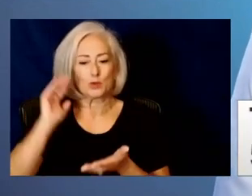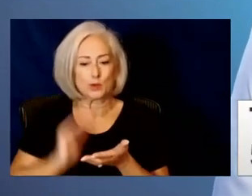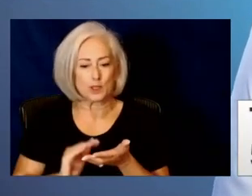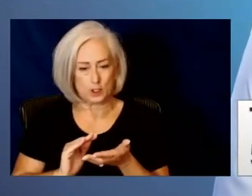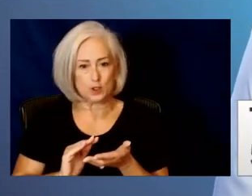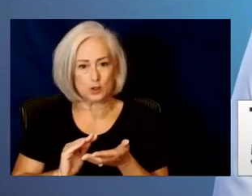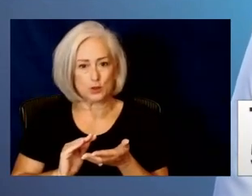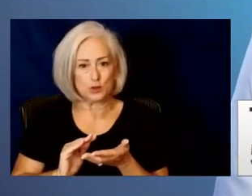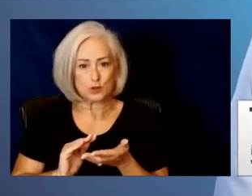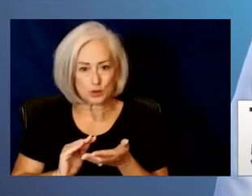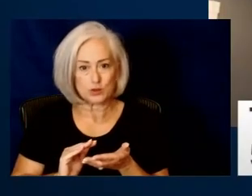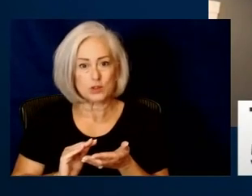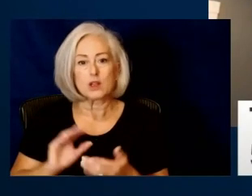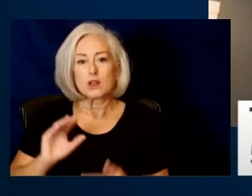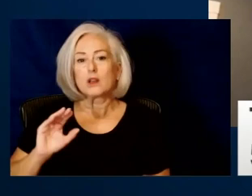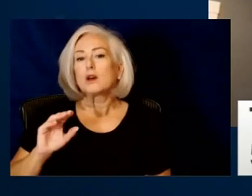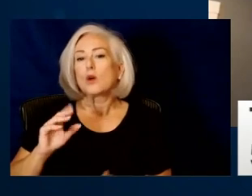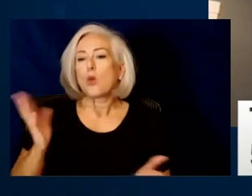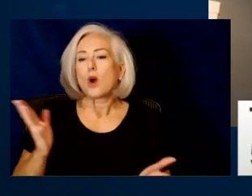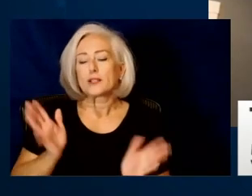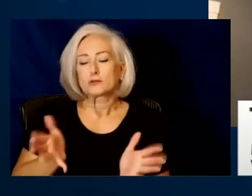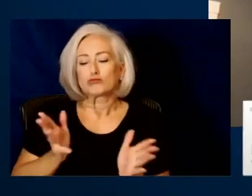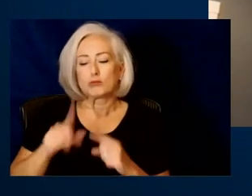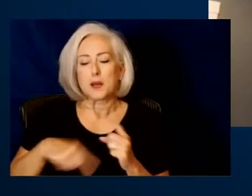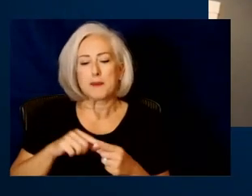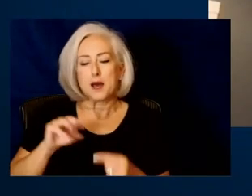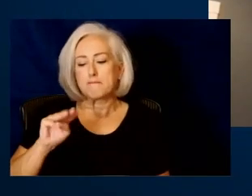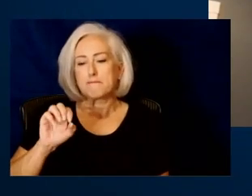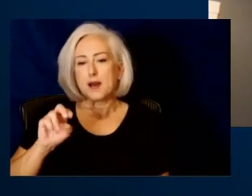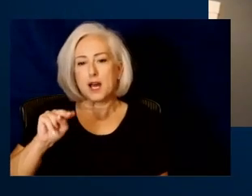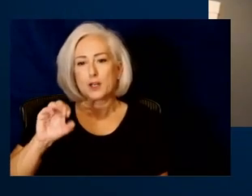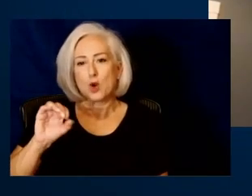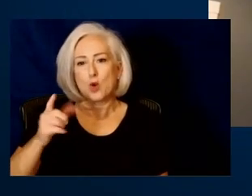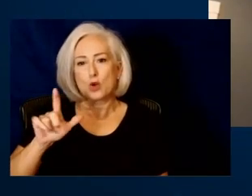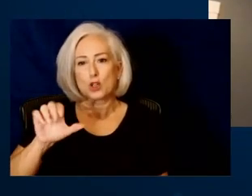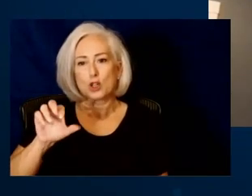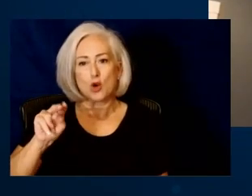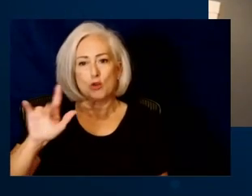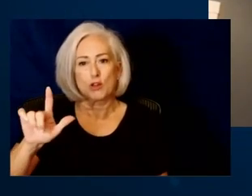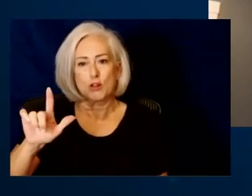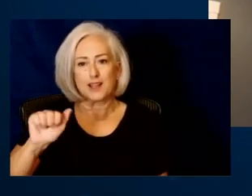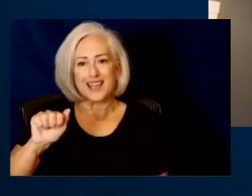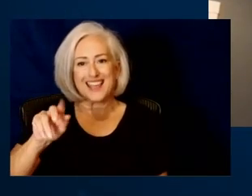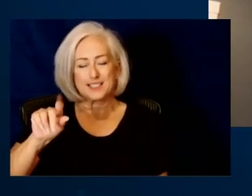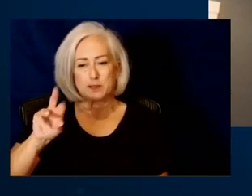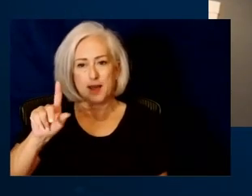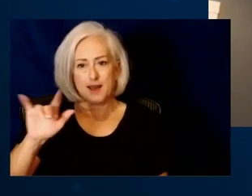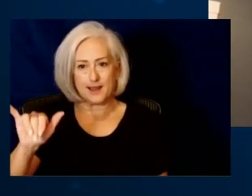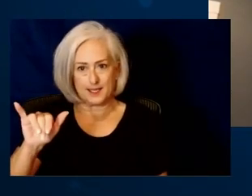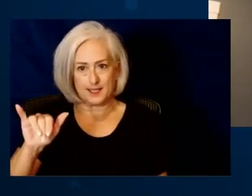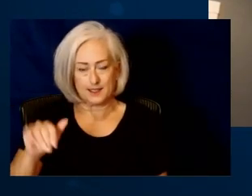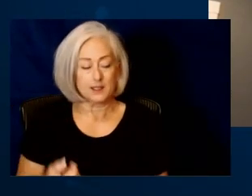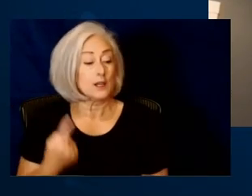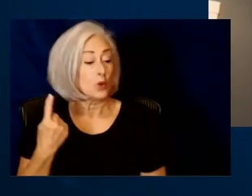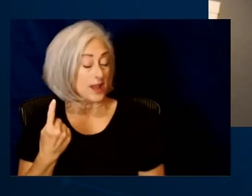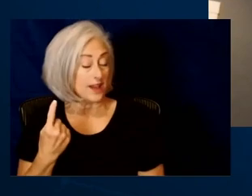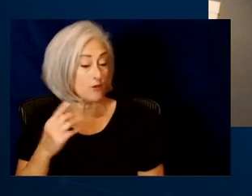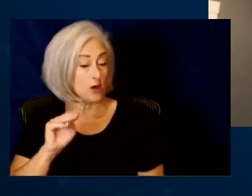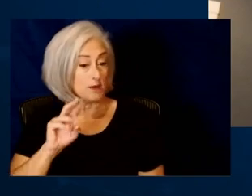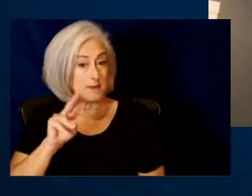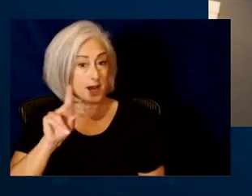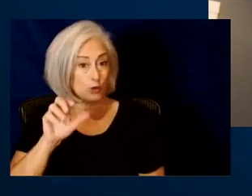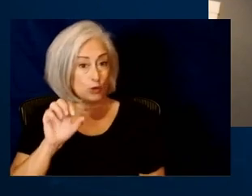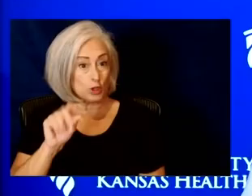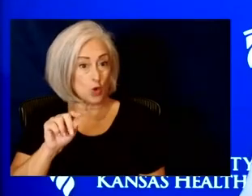antibody? Mm-hmm. Yeah, so currently there is that one monoclonal antibody that we use as therapy. This is therapy for acute